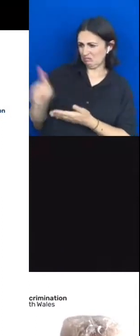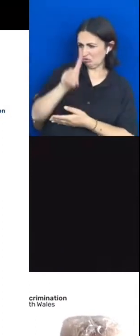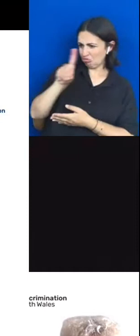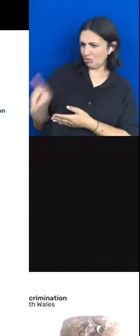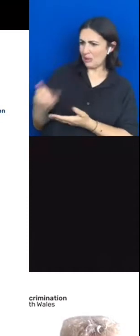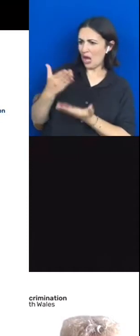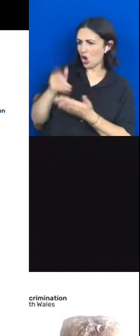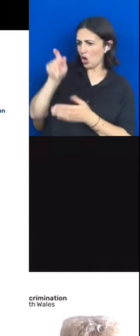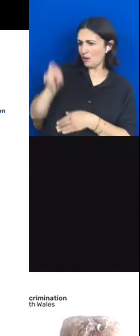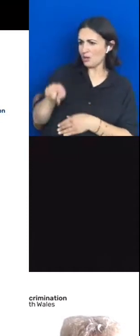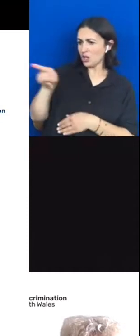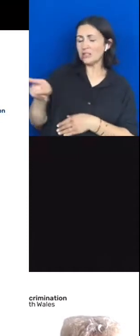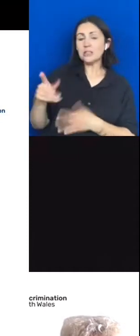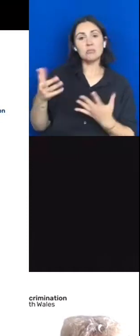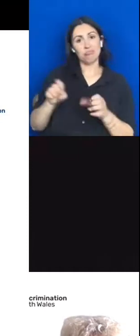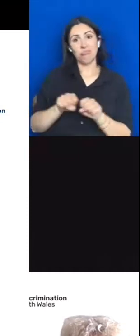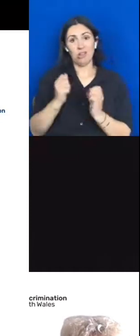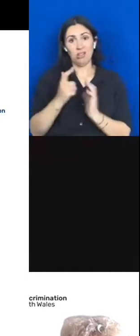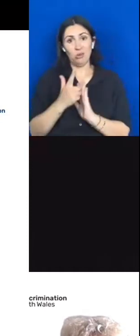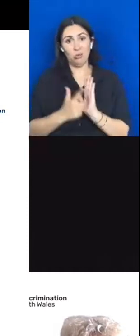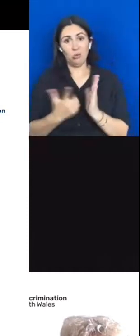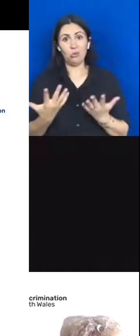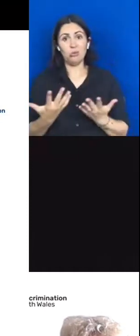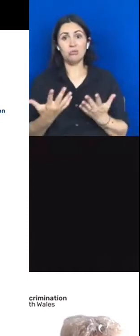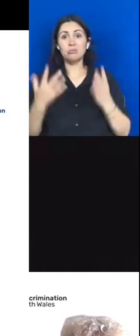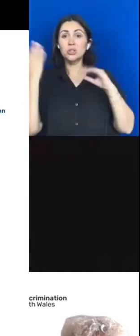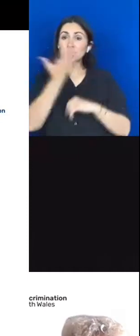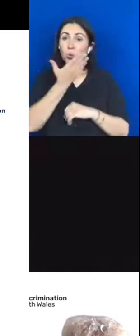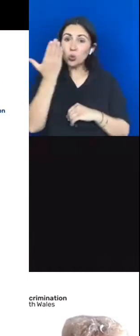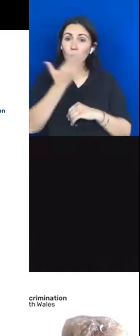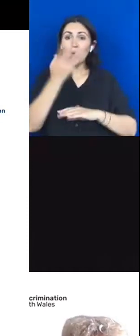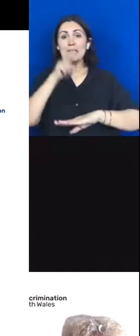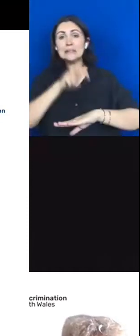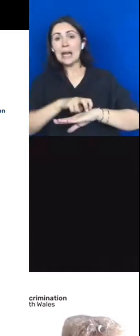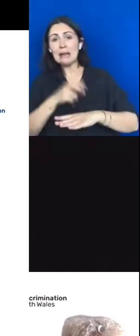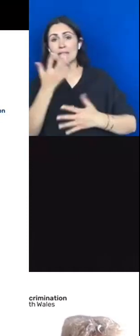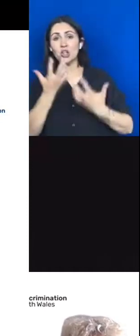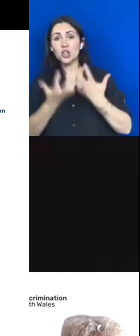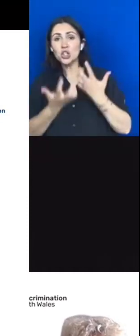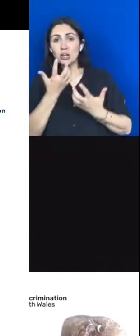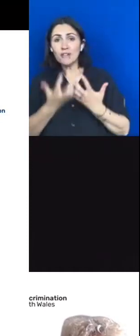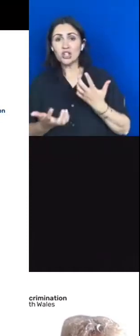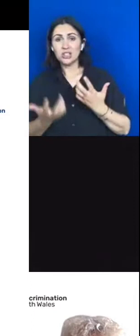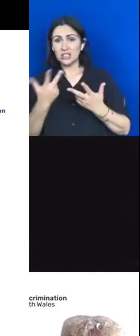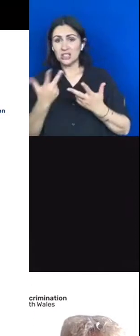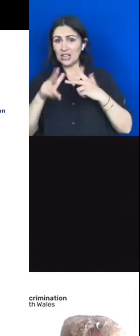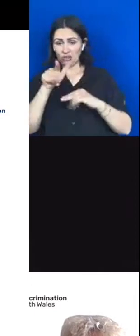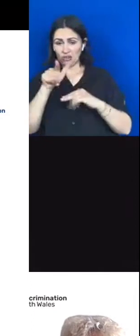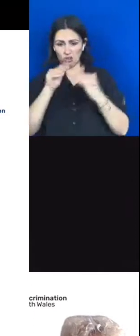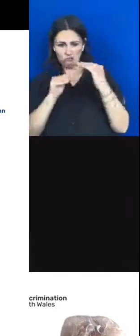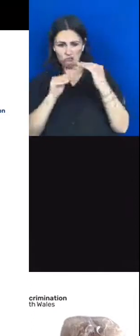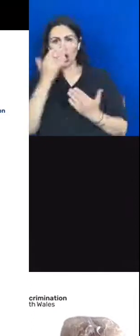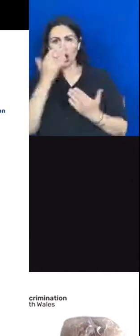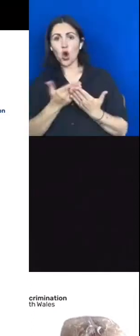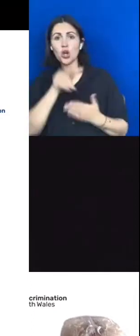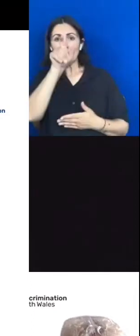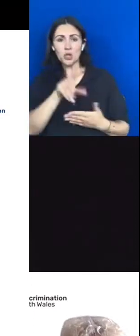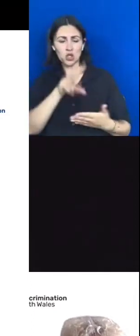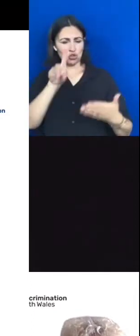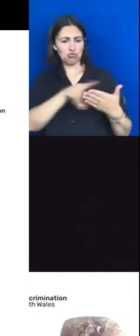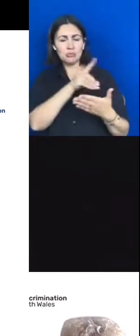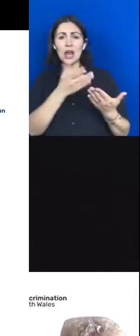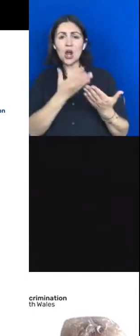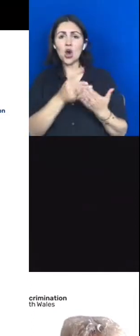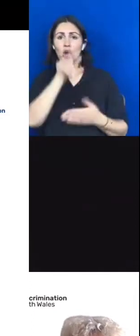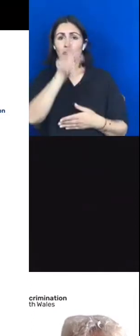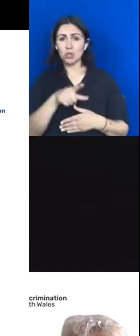hospitals. In public education, which includes public schools, TAFE New South Wales and university.